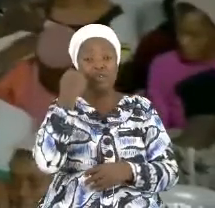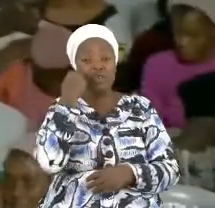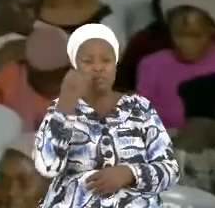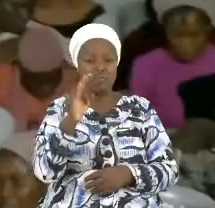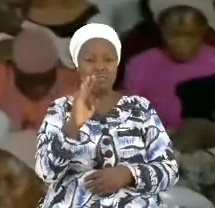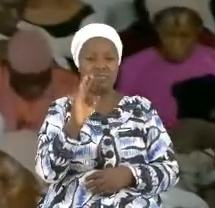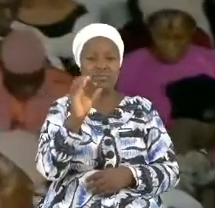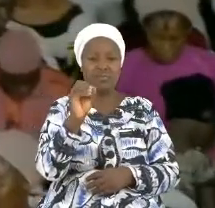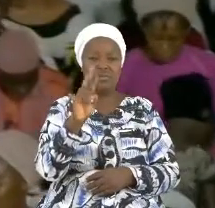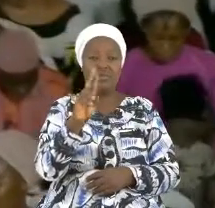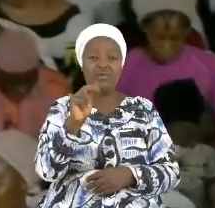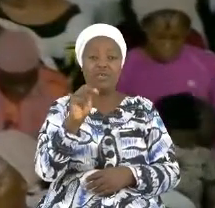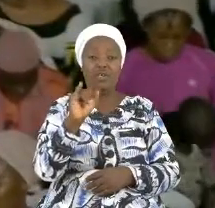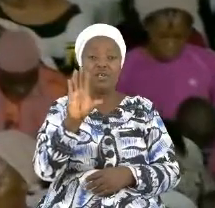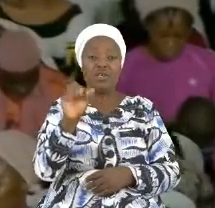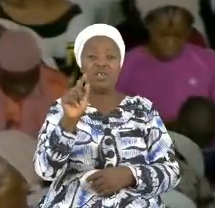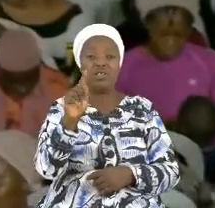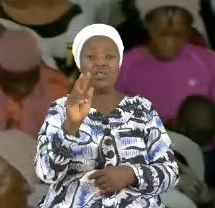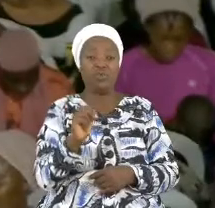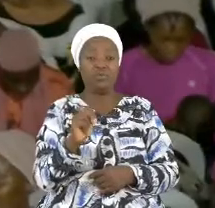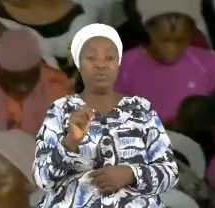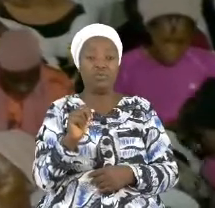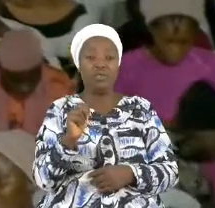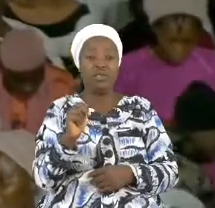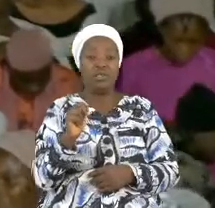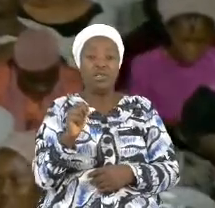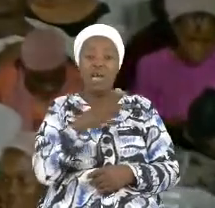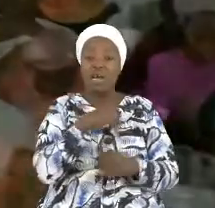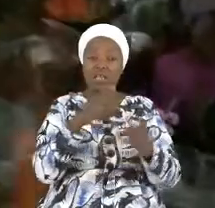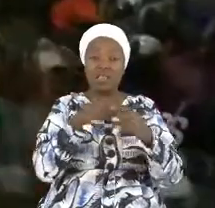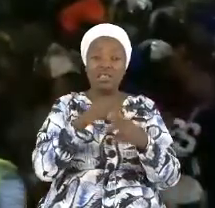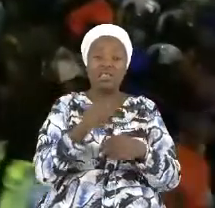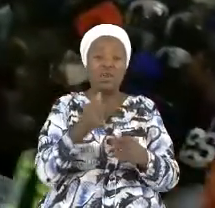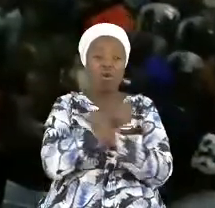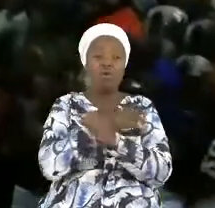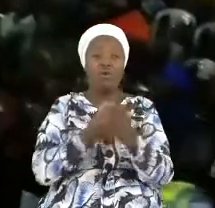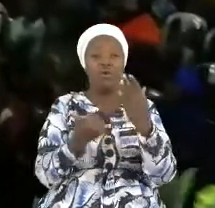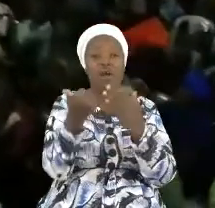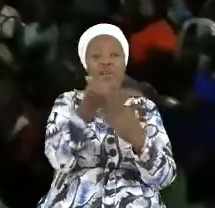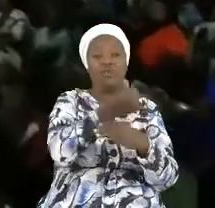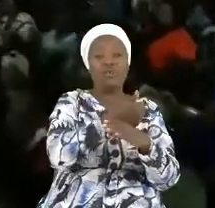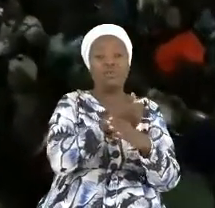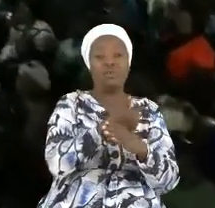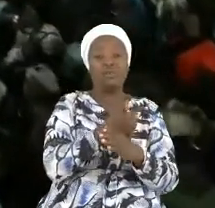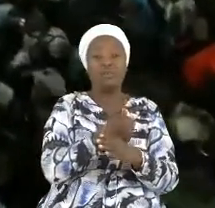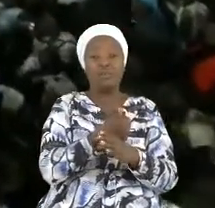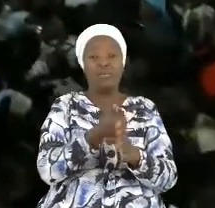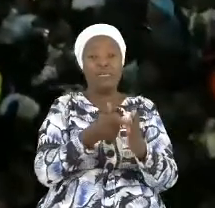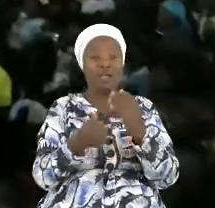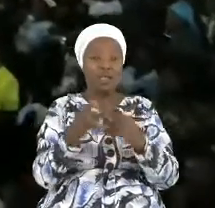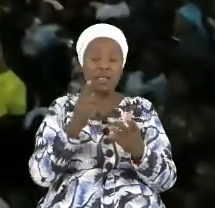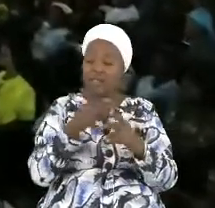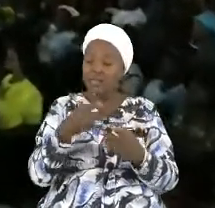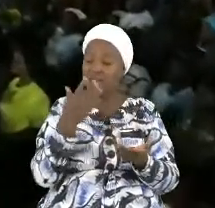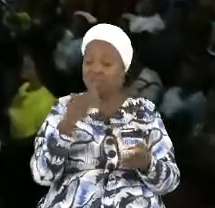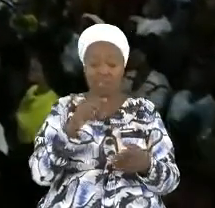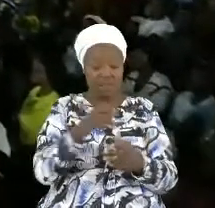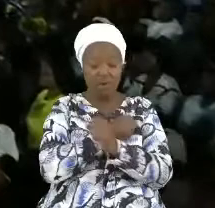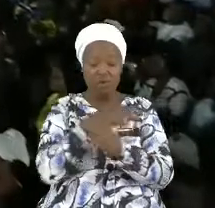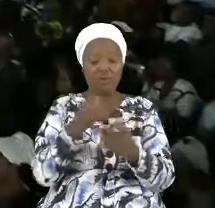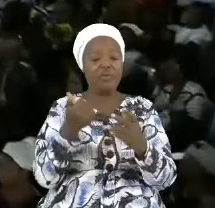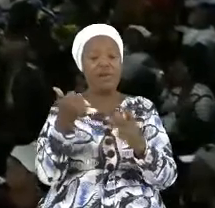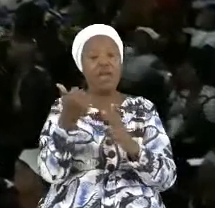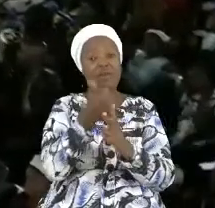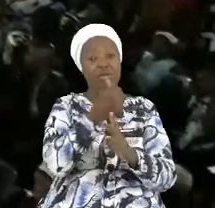talking about. That one is polluting. That one is destructive. That one will lead people